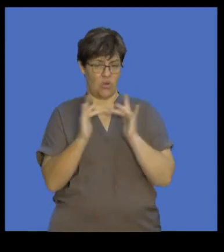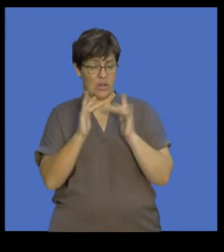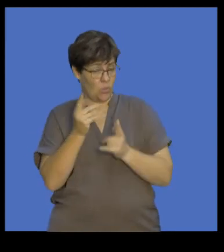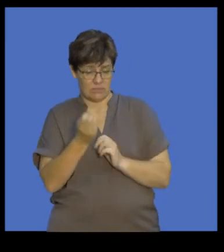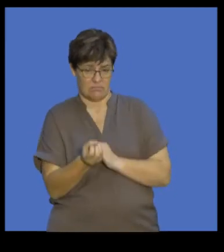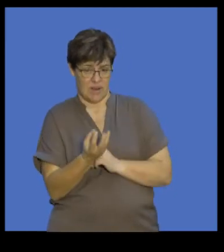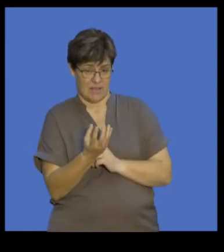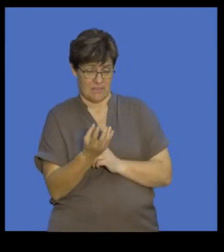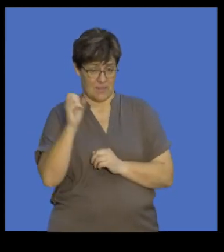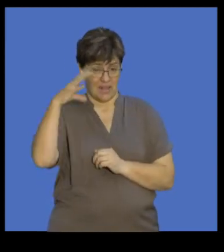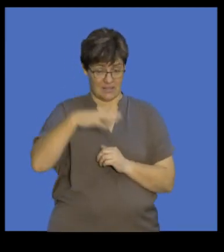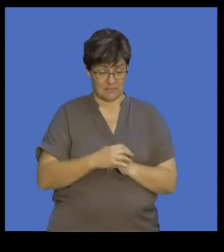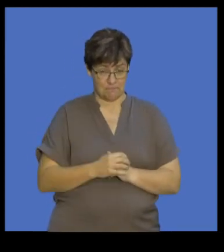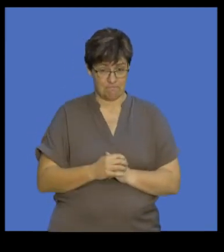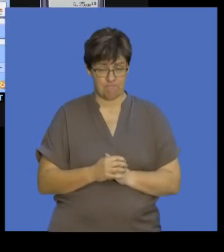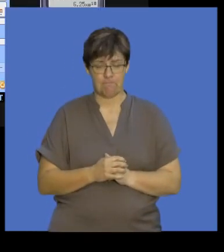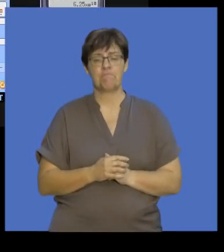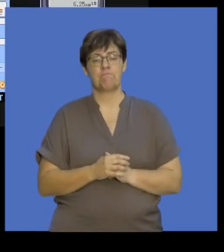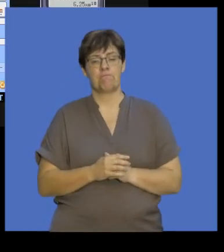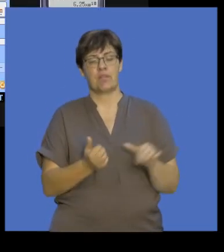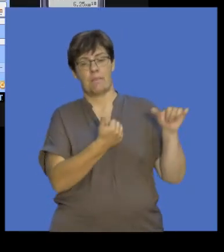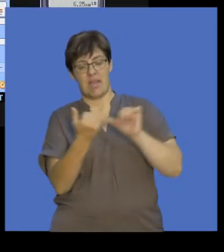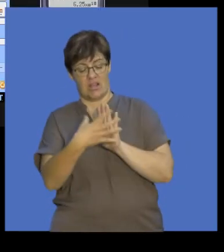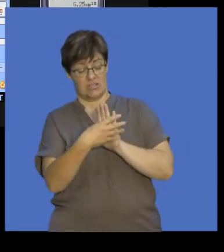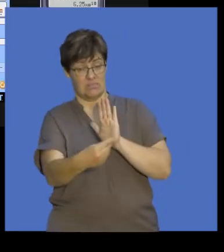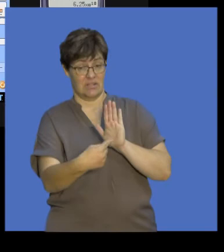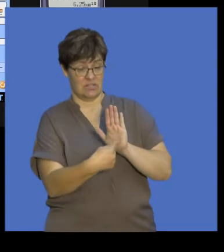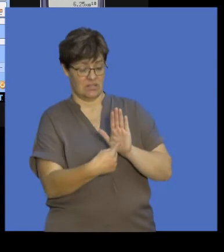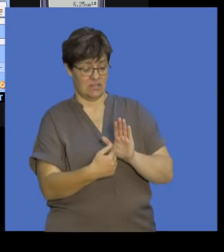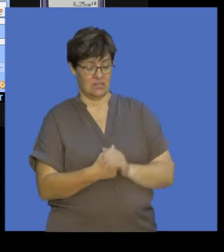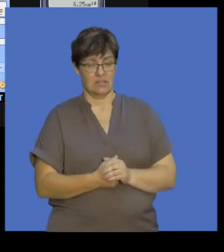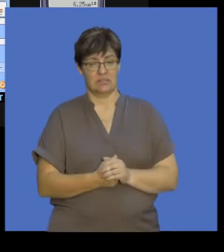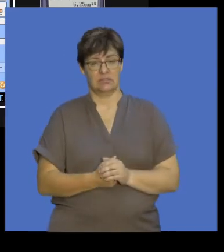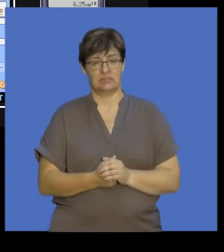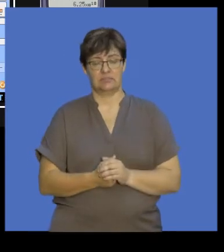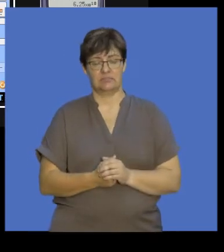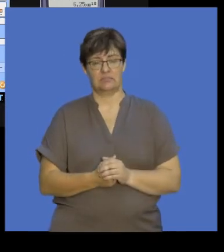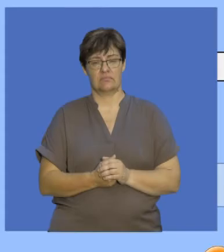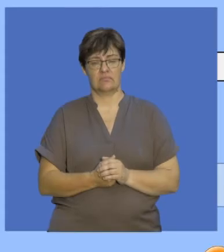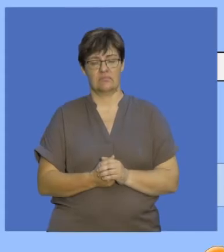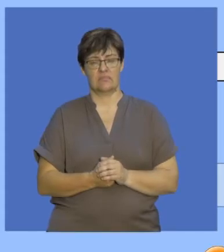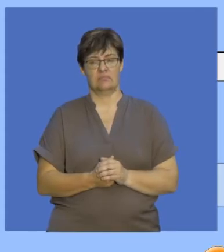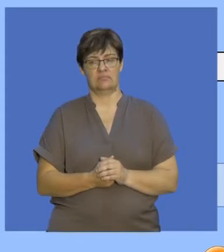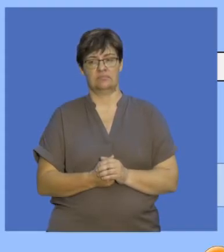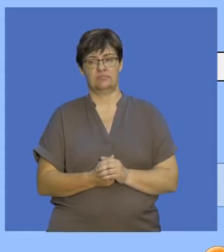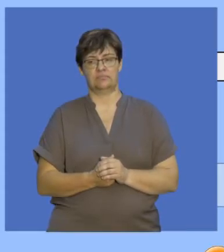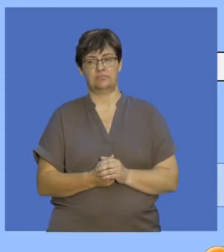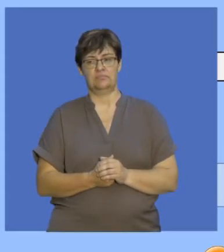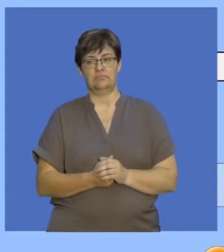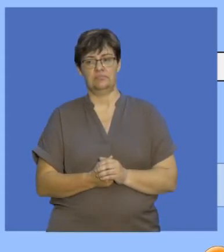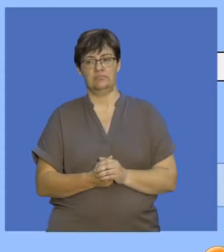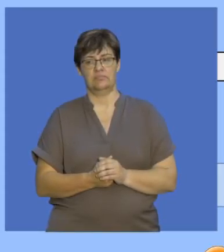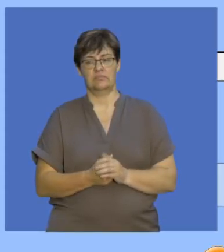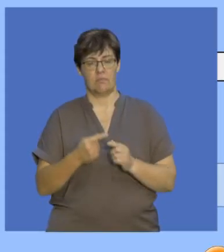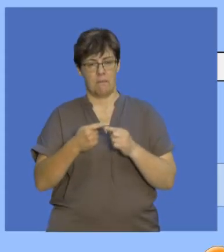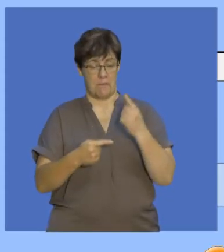okay? Now, if we go back to our simulation, we will get something of this sort, okay? Now, I'll